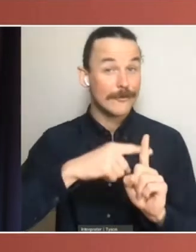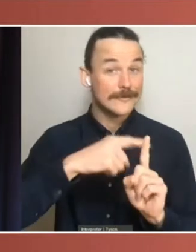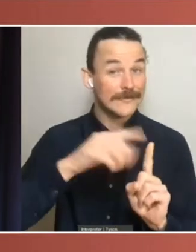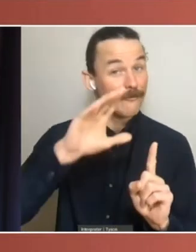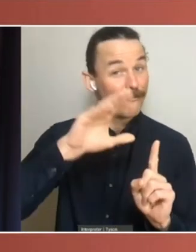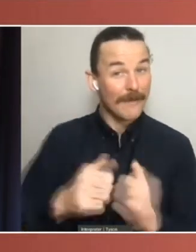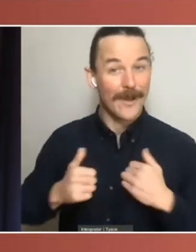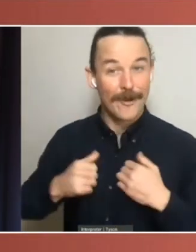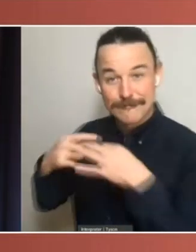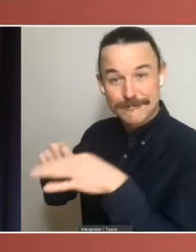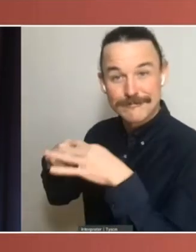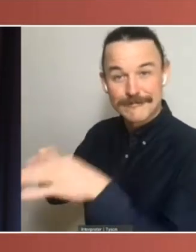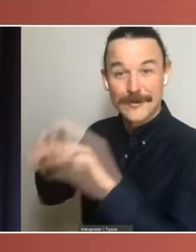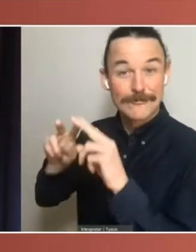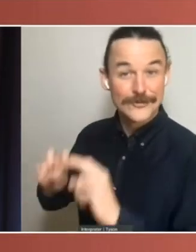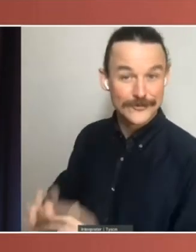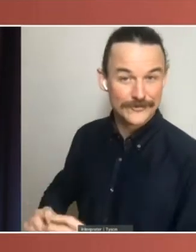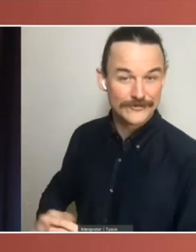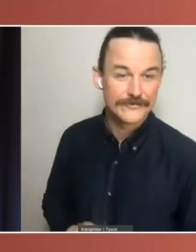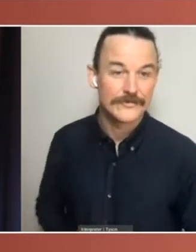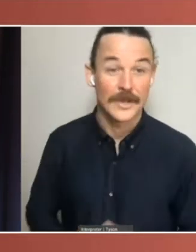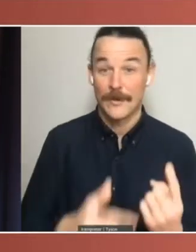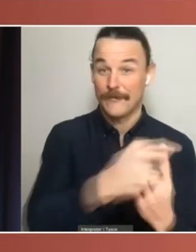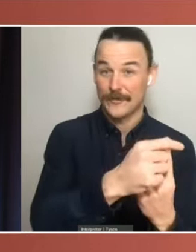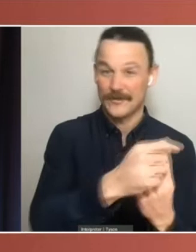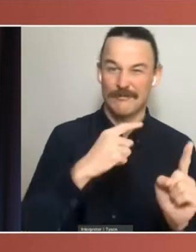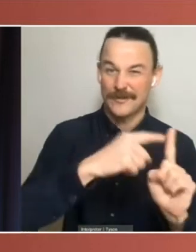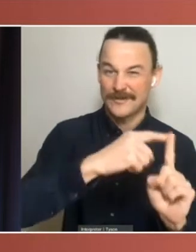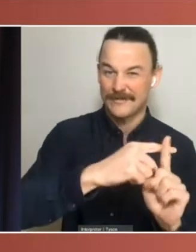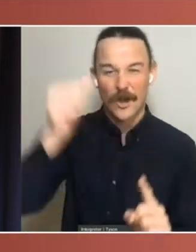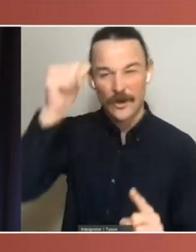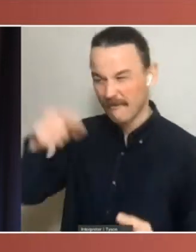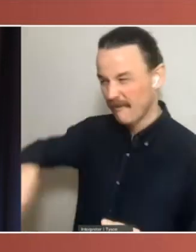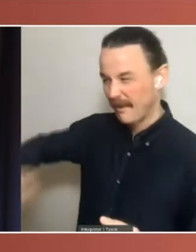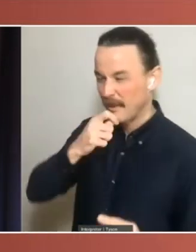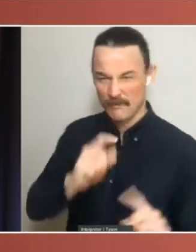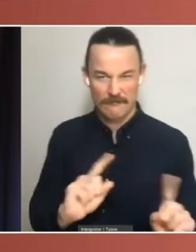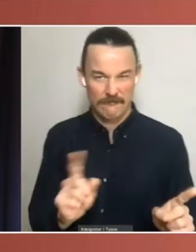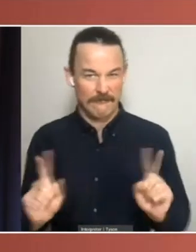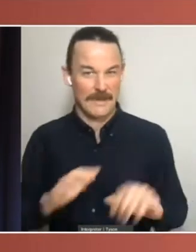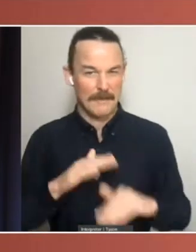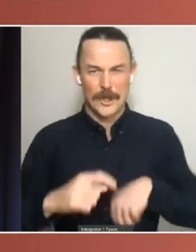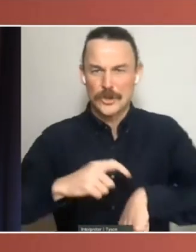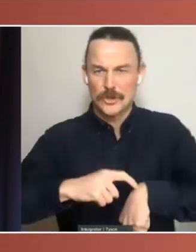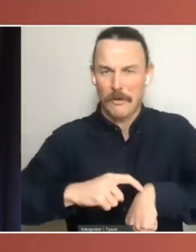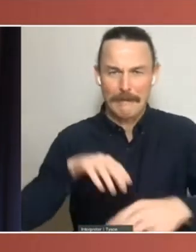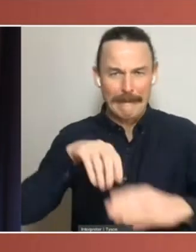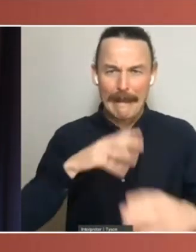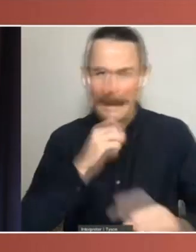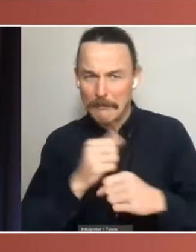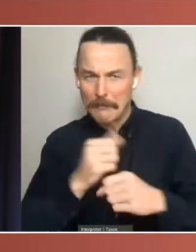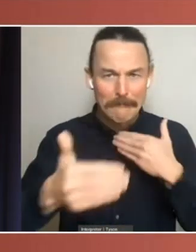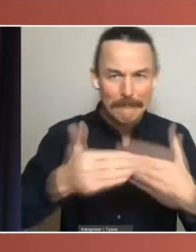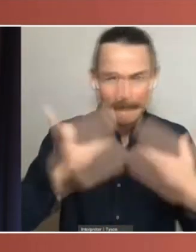The first is that despite the confusion about how long Senators serve, there is little sense that the Senate's electoral